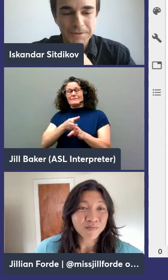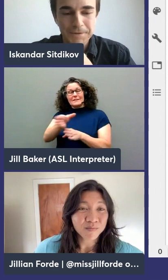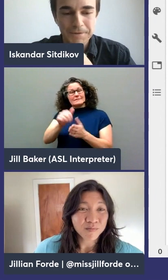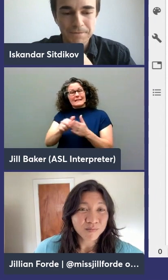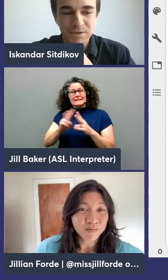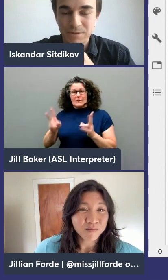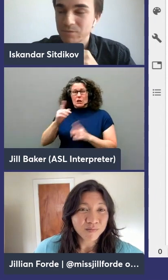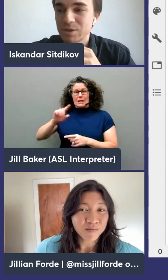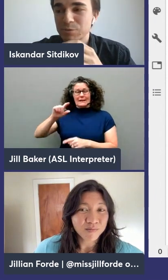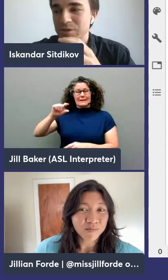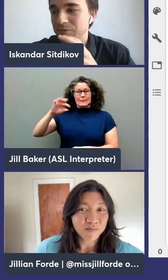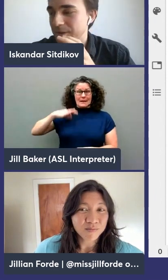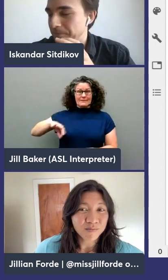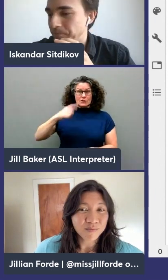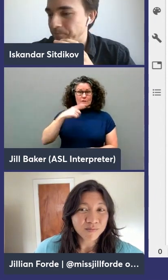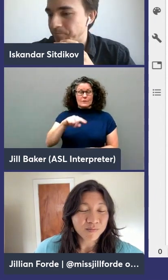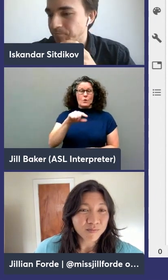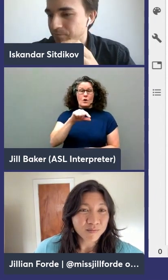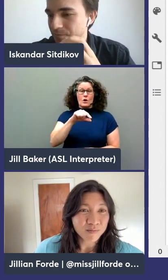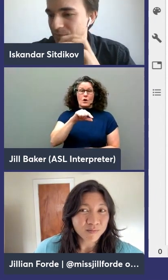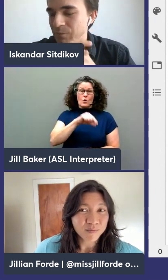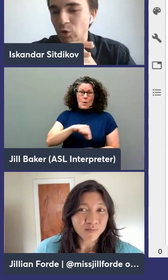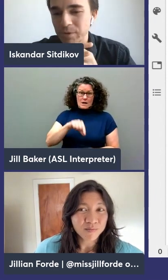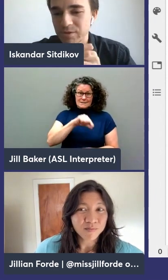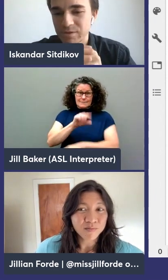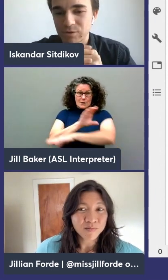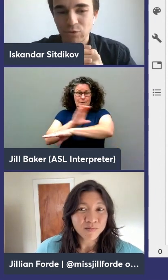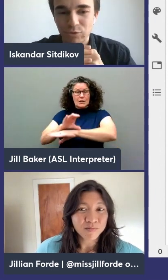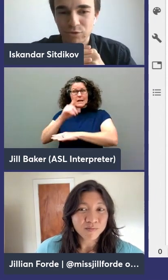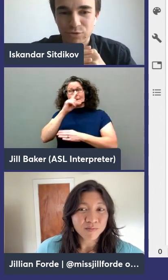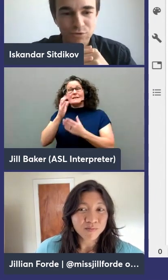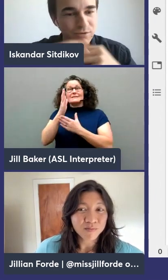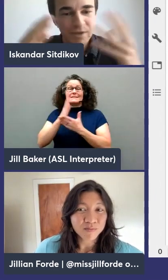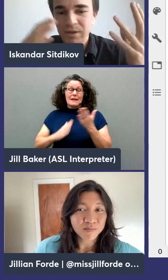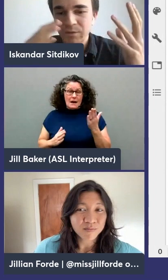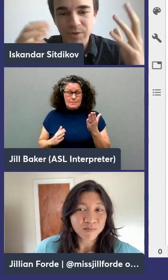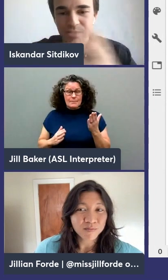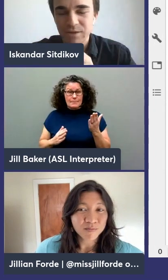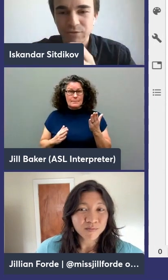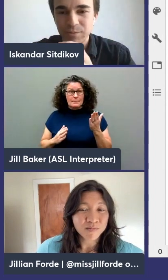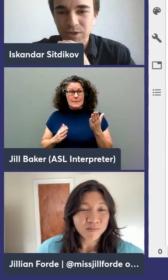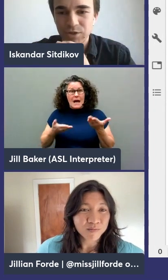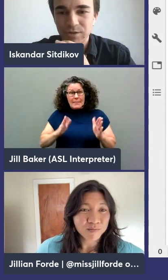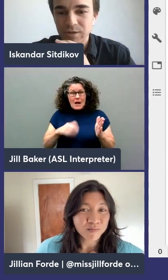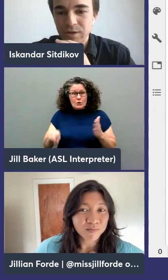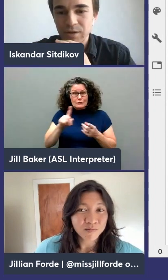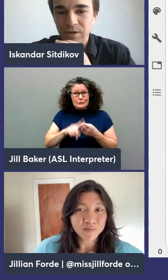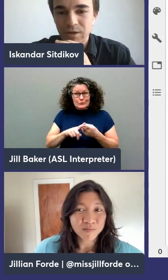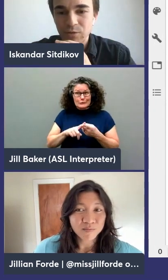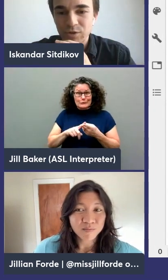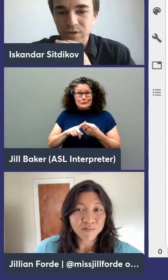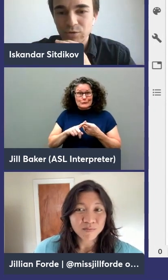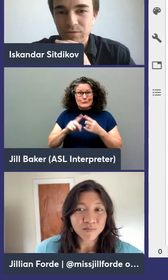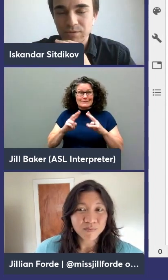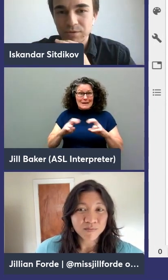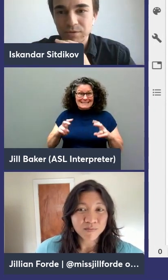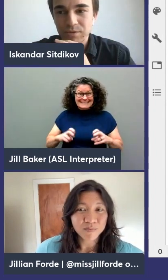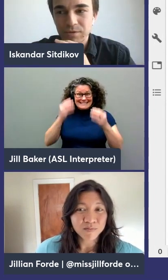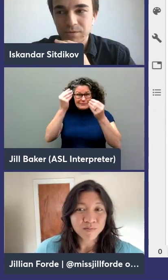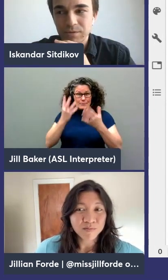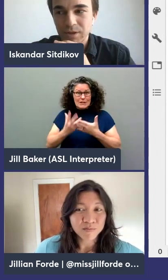of some specific properties that allow you to pass information